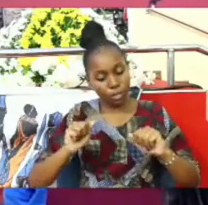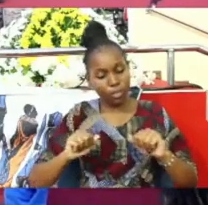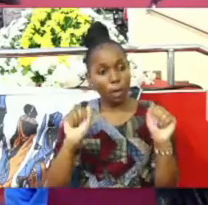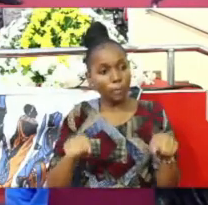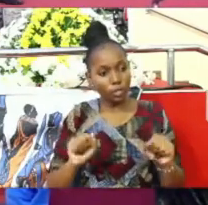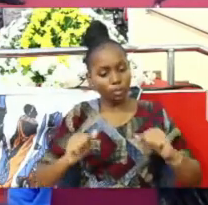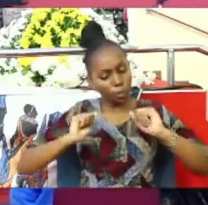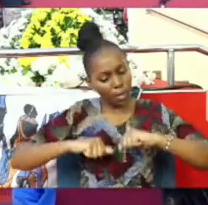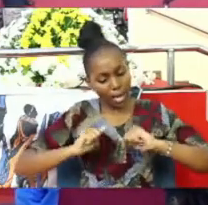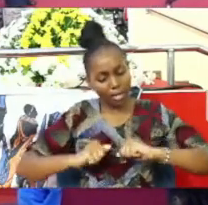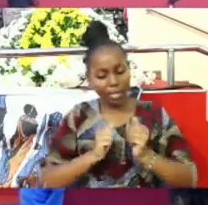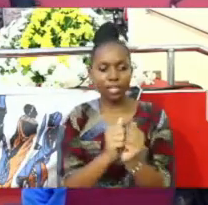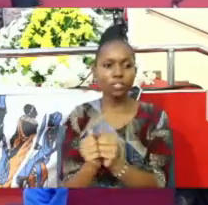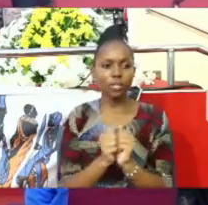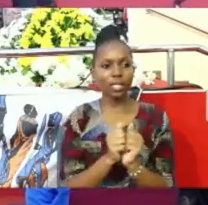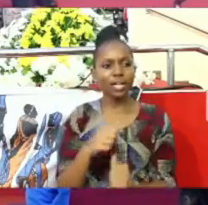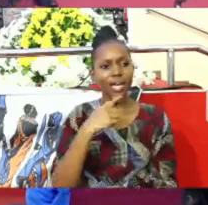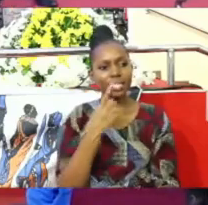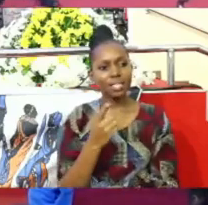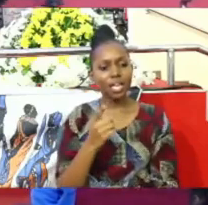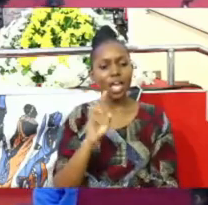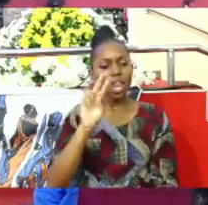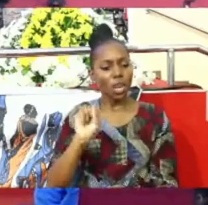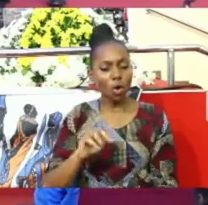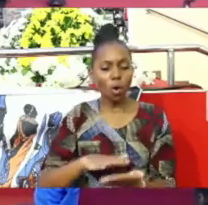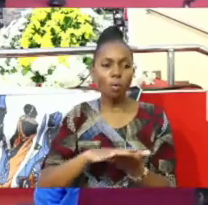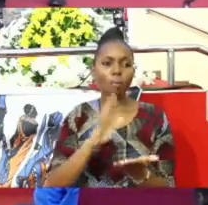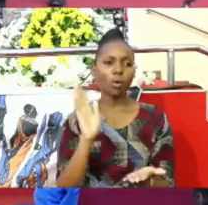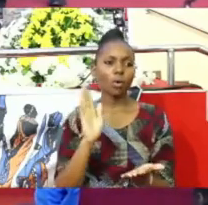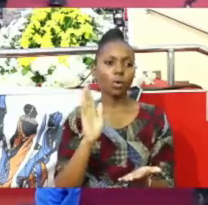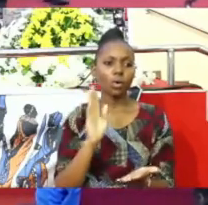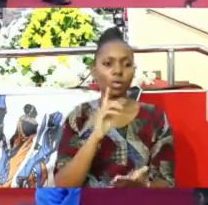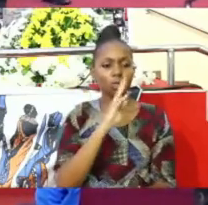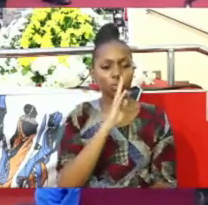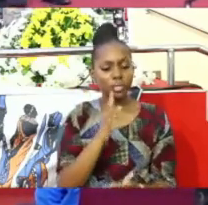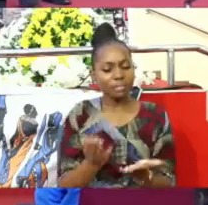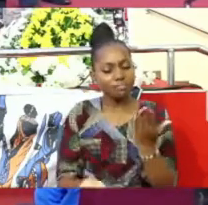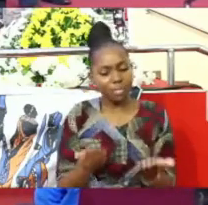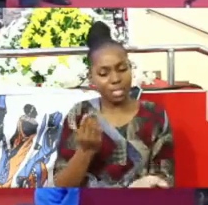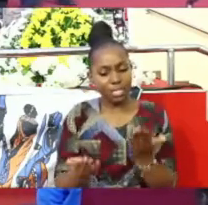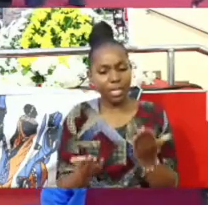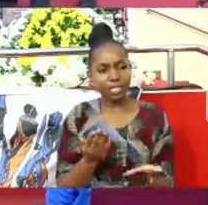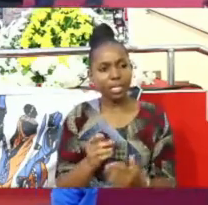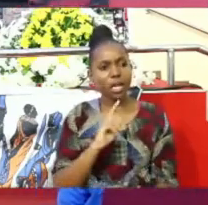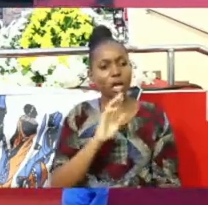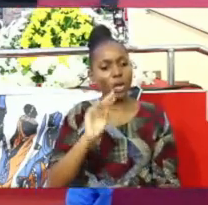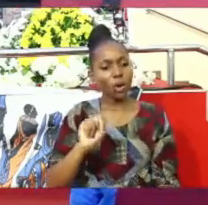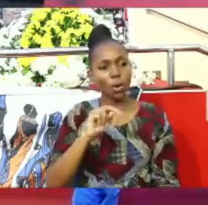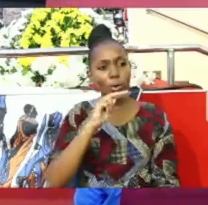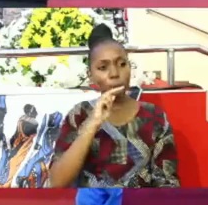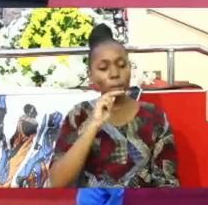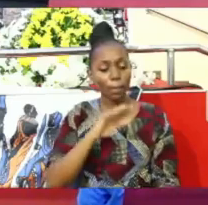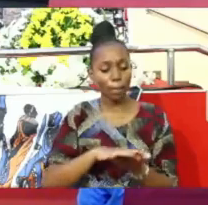no more. No more being counted. No more being measured. No more being limited.